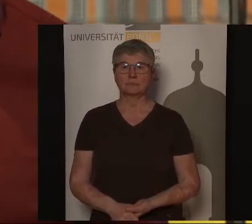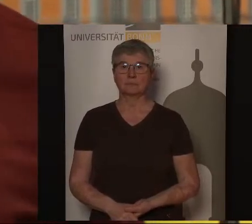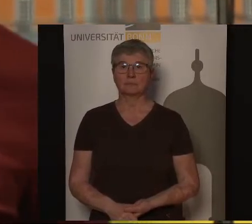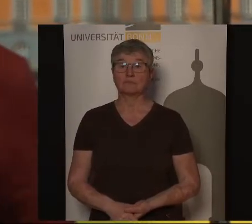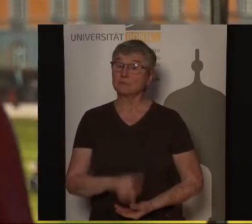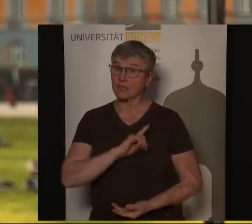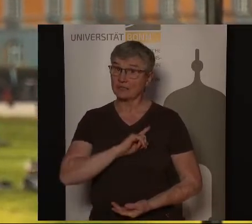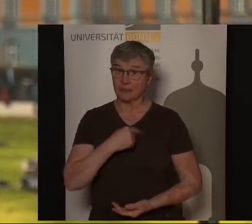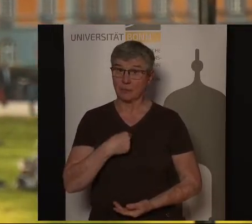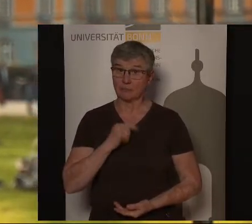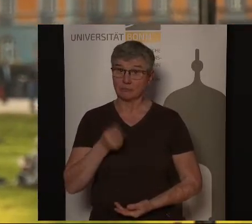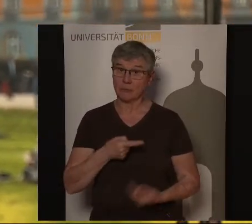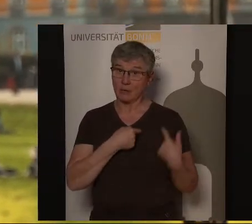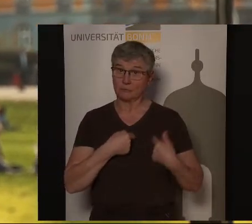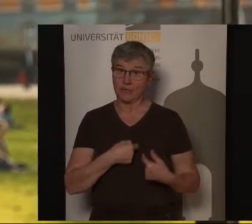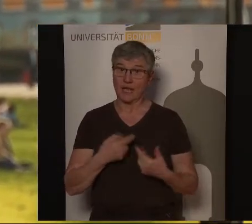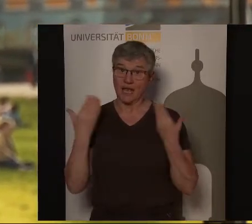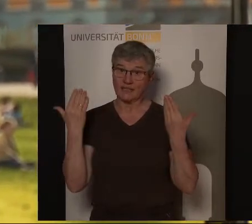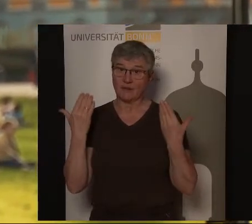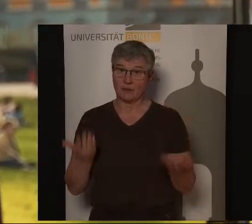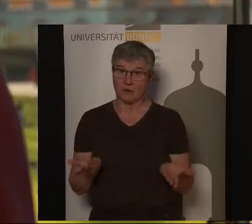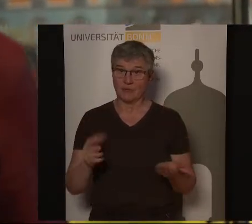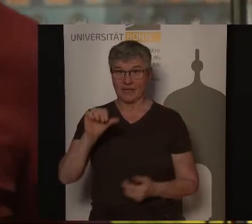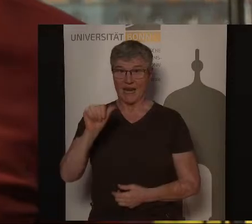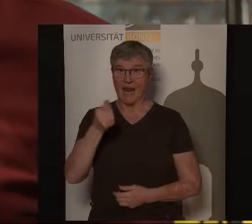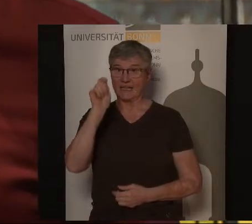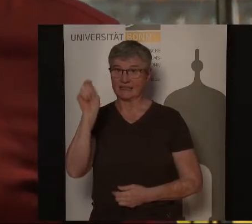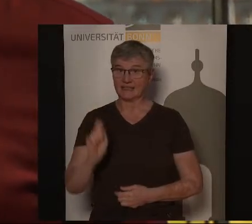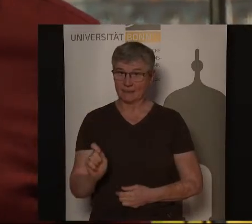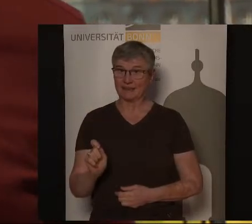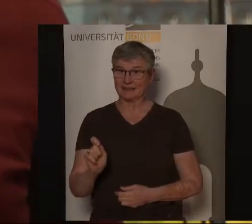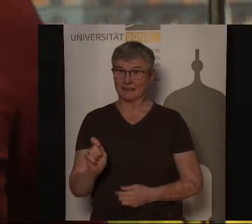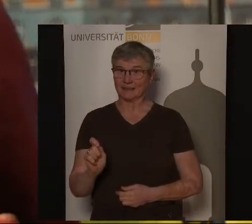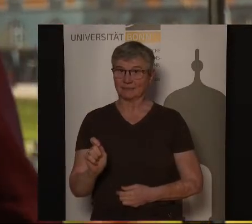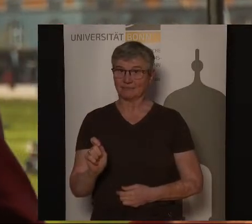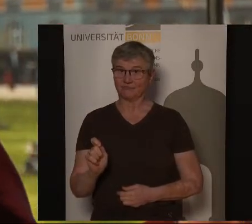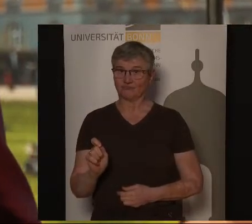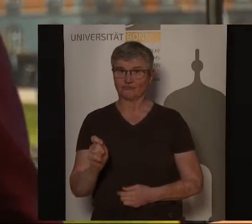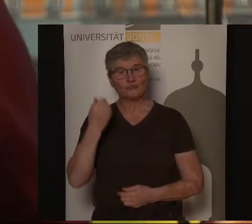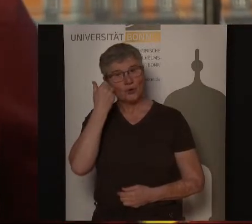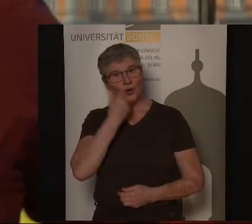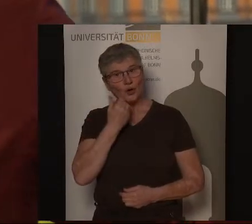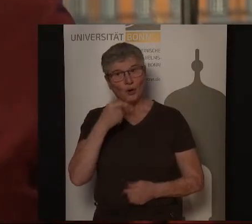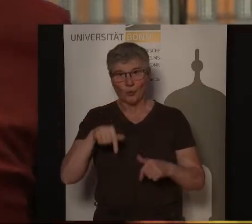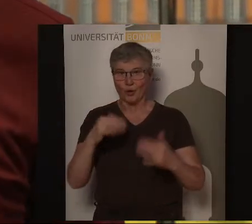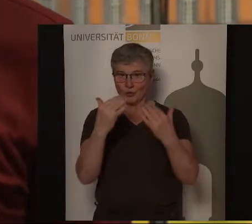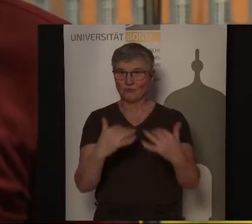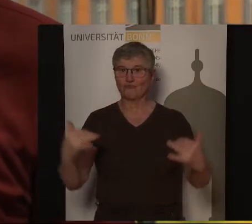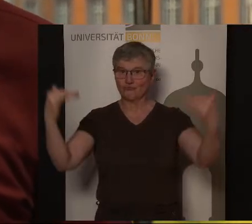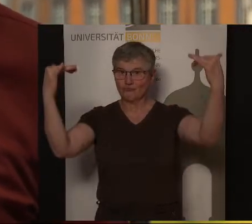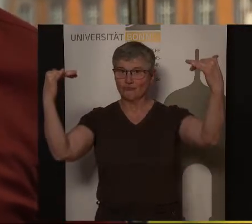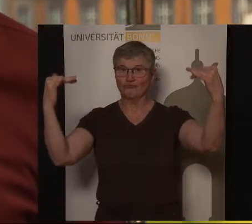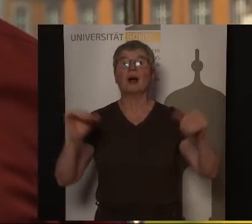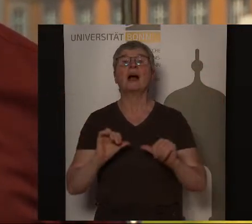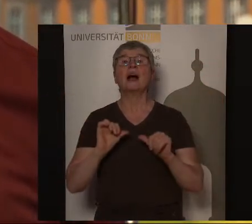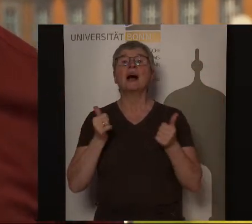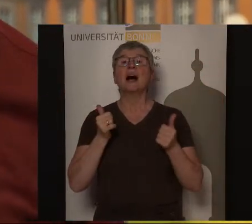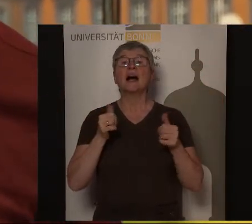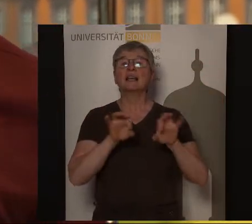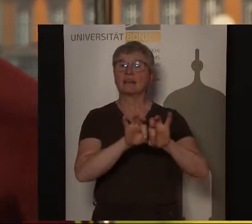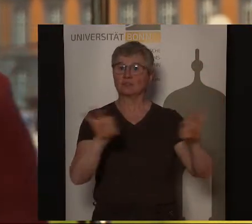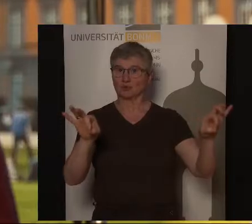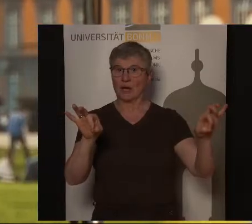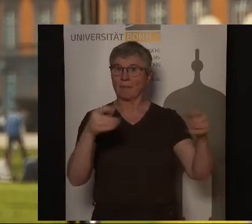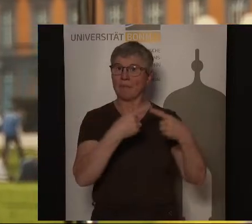Auch von meiner A very warm welcome also on my behalf. Welcome to all our newbies here in